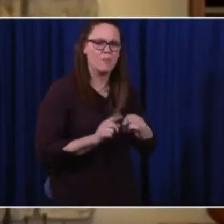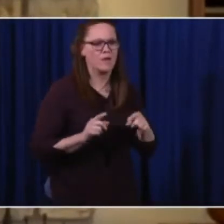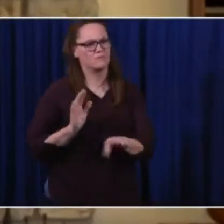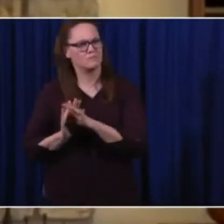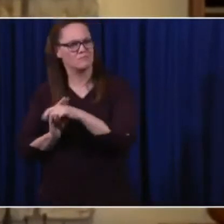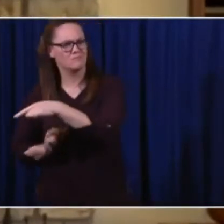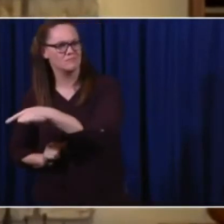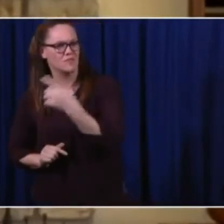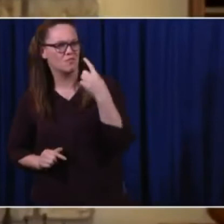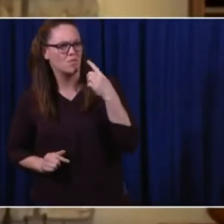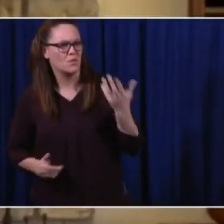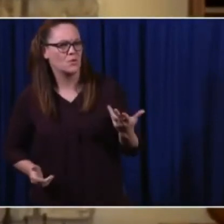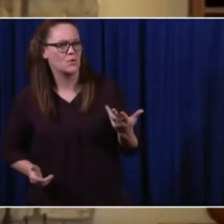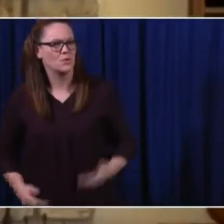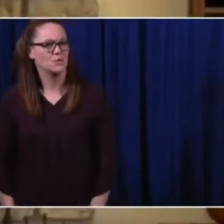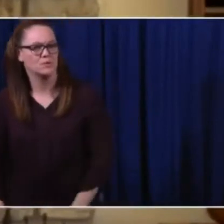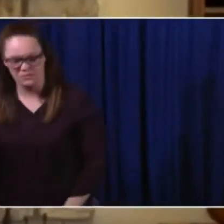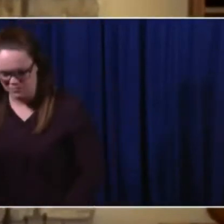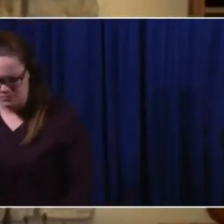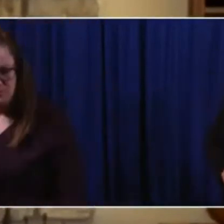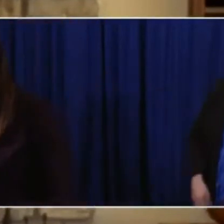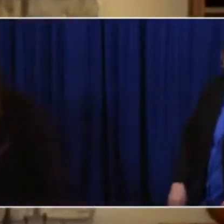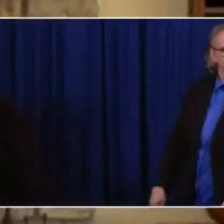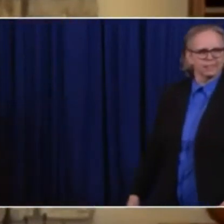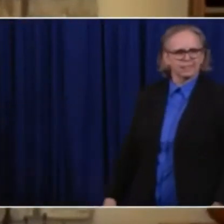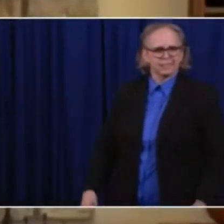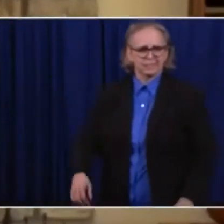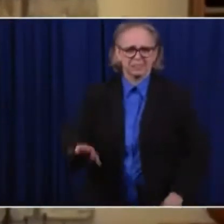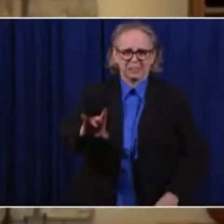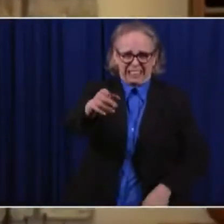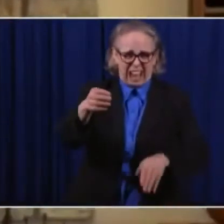We did it once. Doing it the second time has,